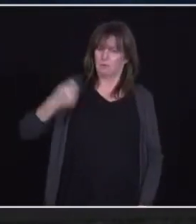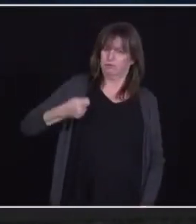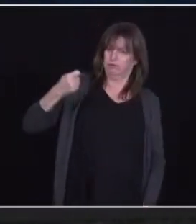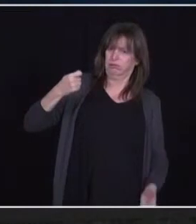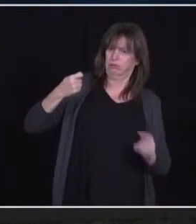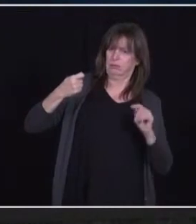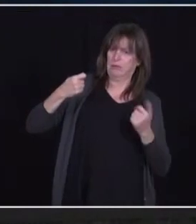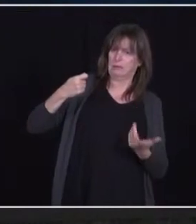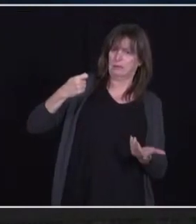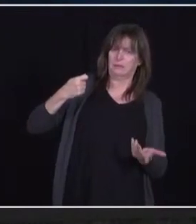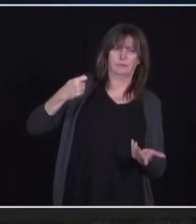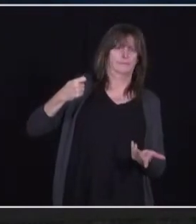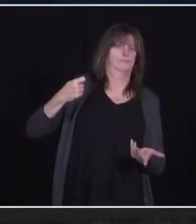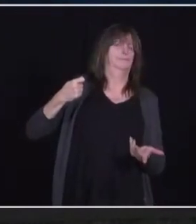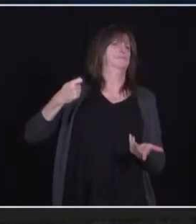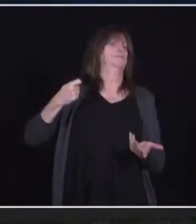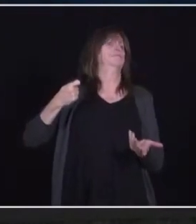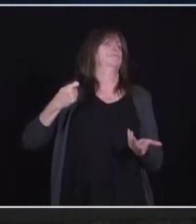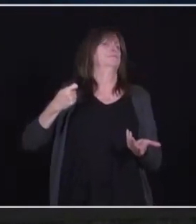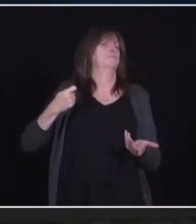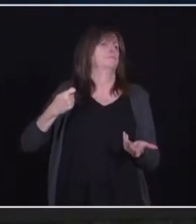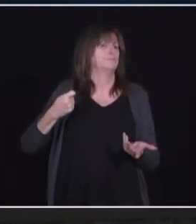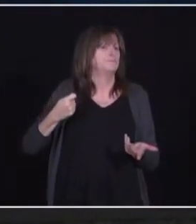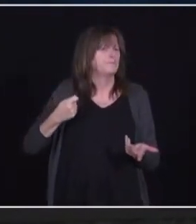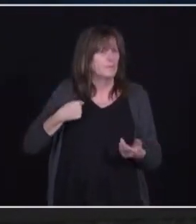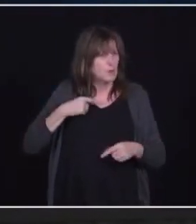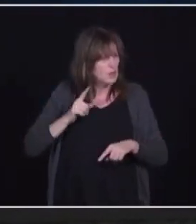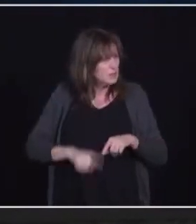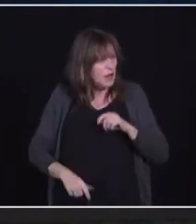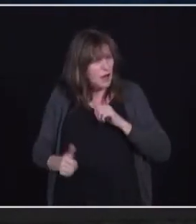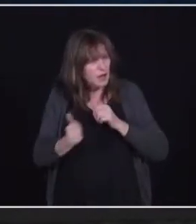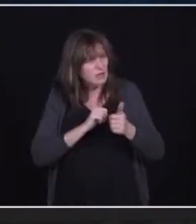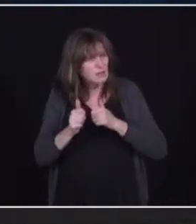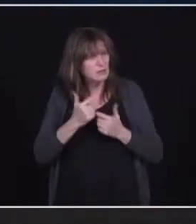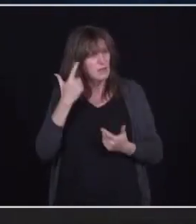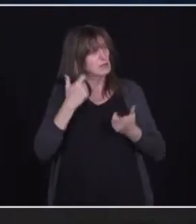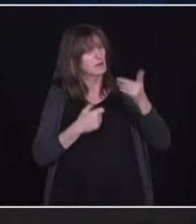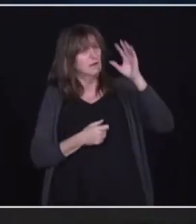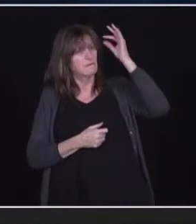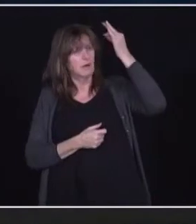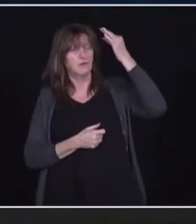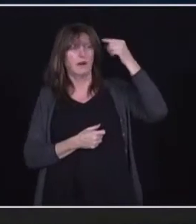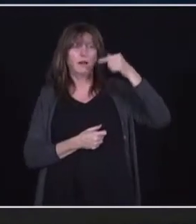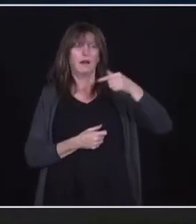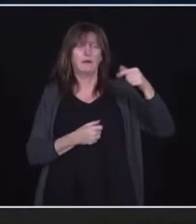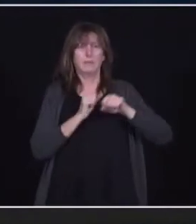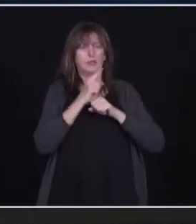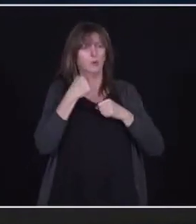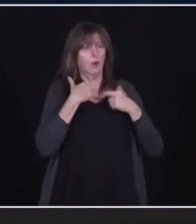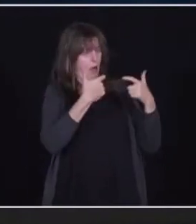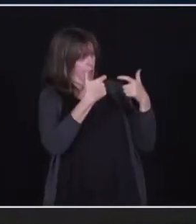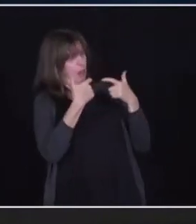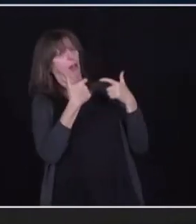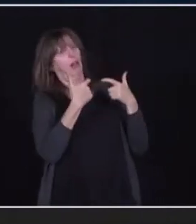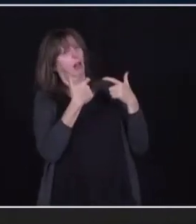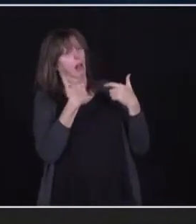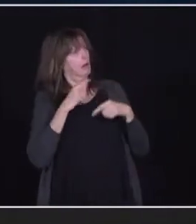says, now you aren't going to be competitive because the federal government's going to make sure we aren't competitive. How can you square